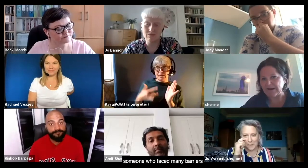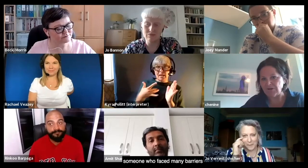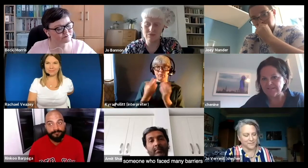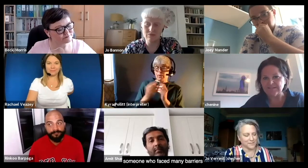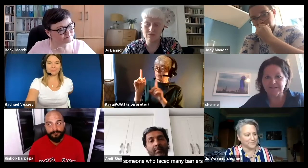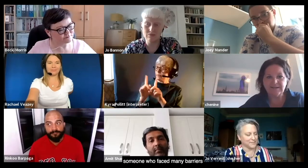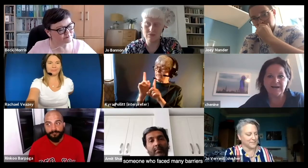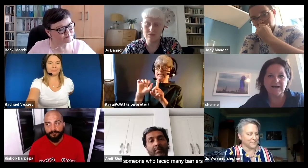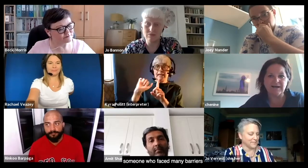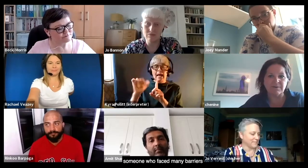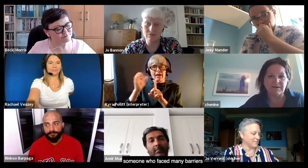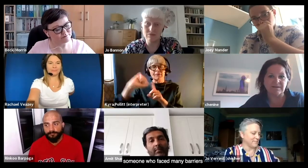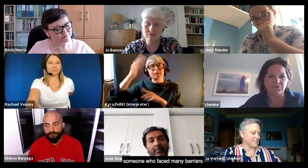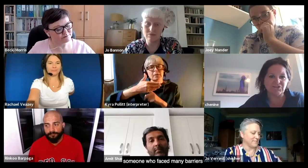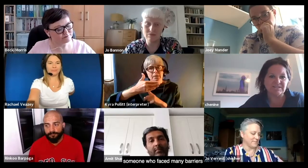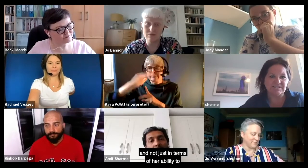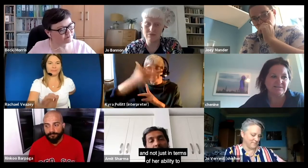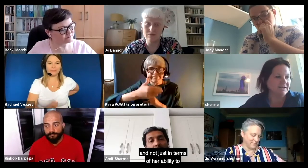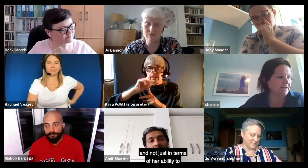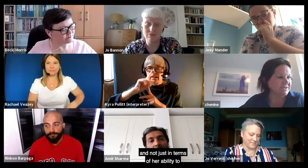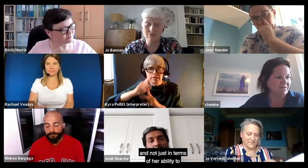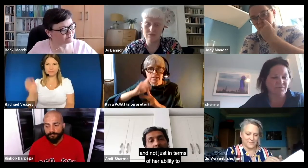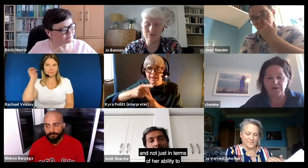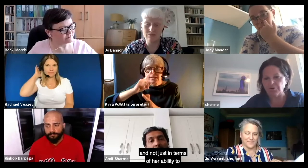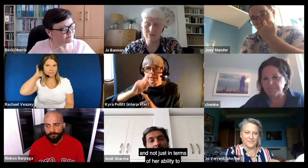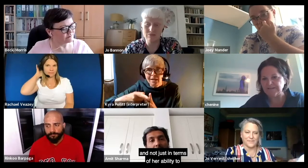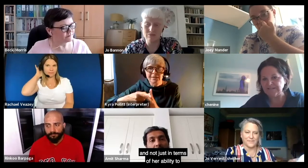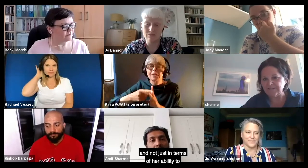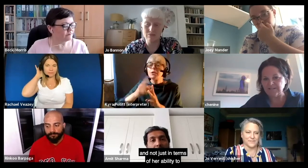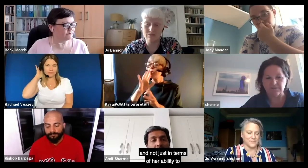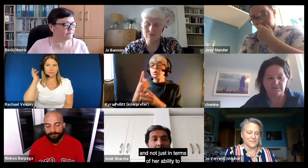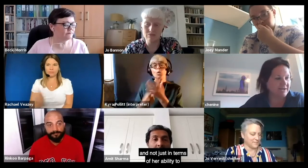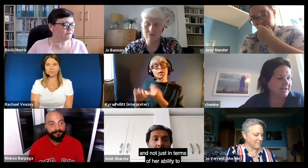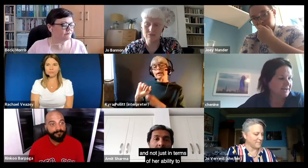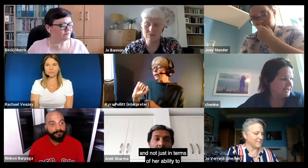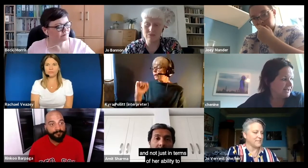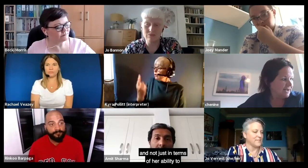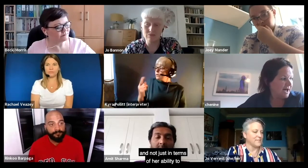many barriers, not just in terms of her ability to